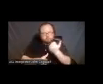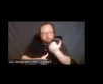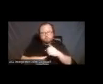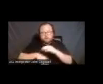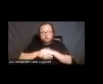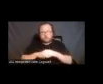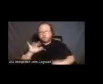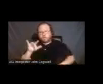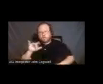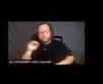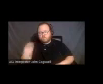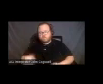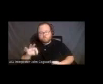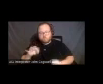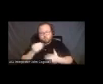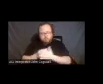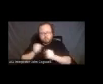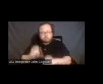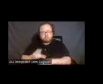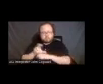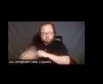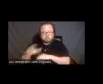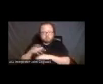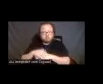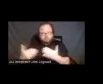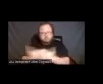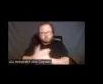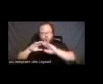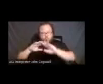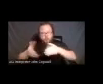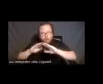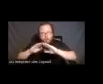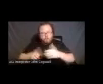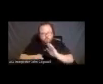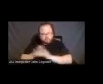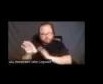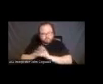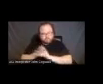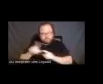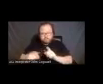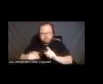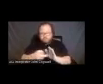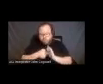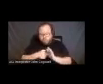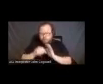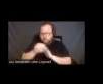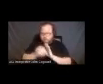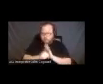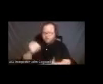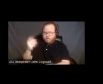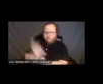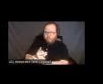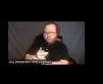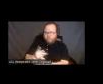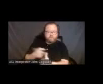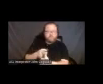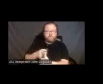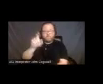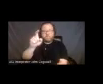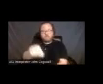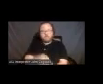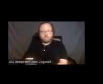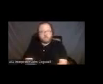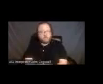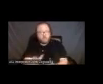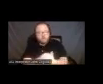of the housing dollars can be spent on new housing developments, but this requires the state's approval. The dollars